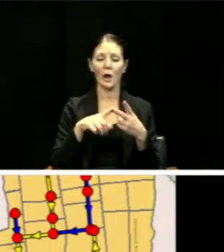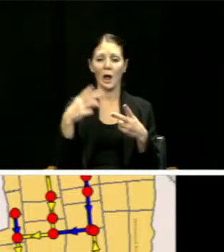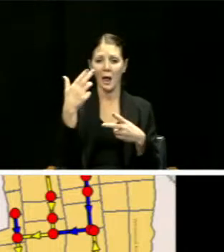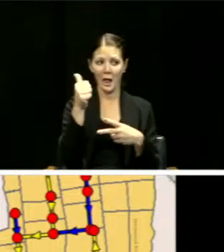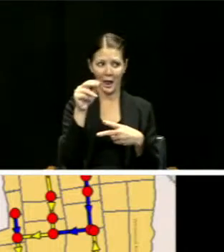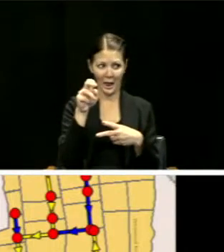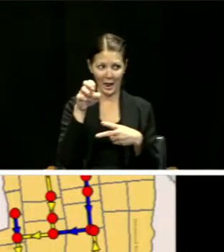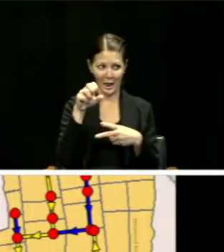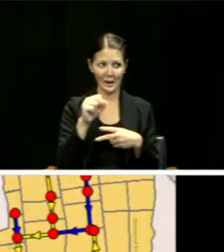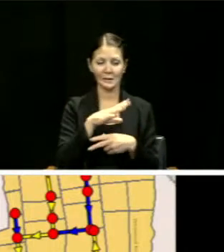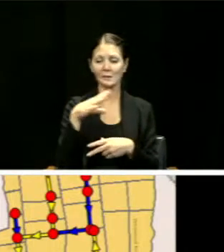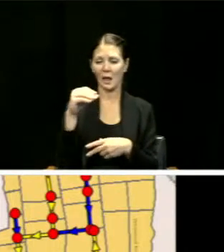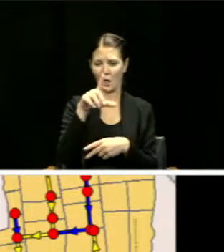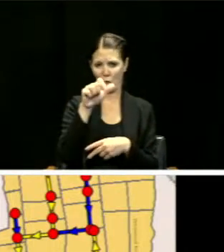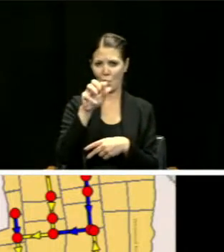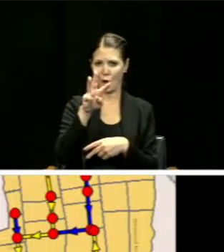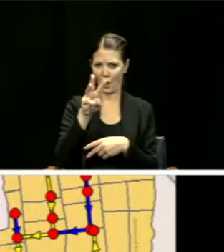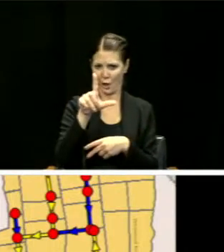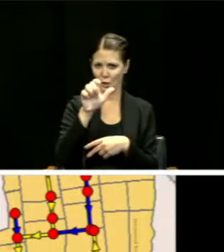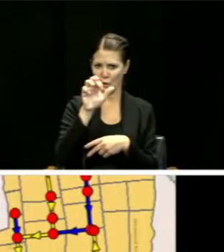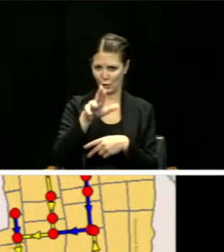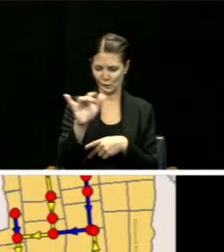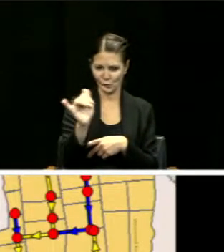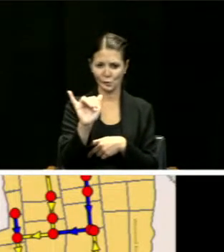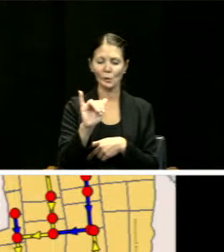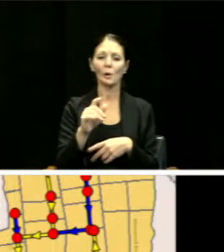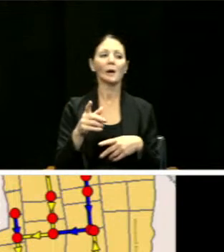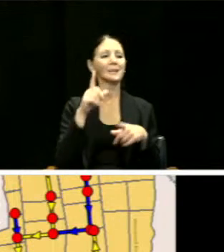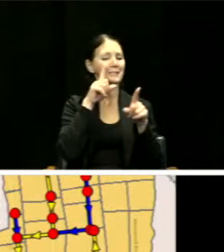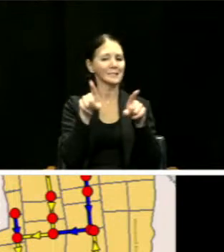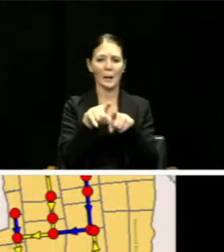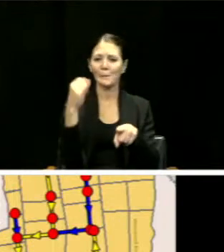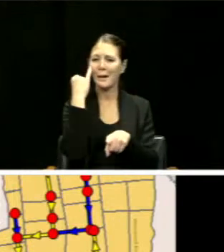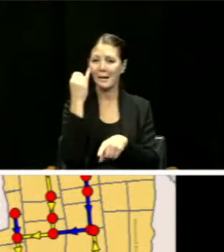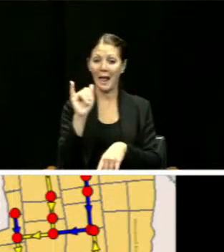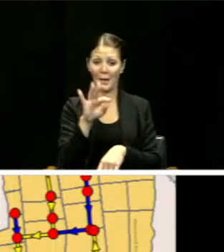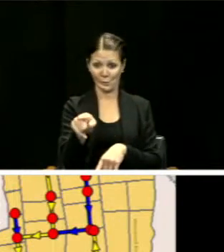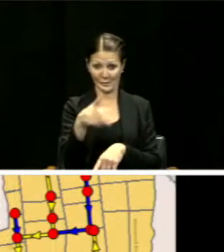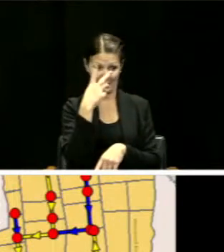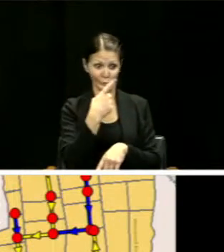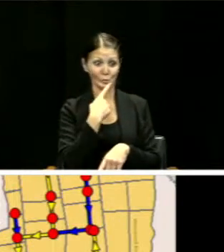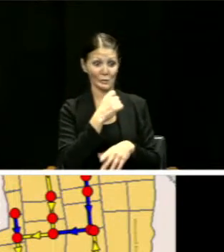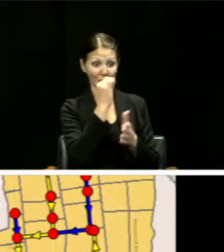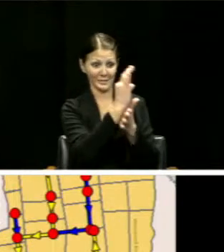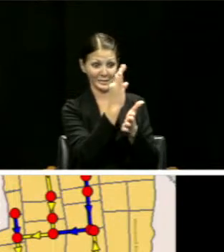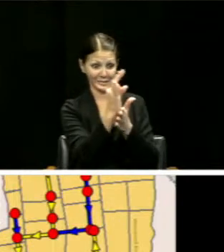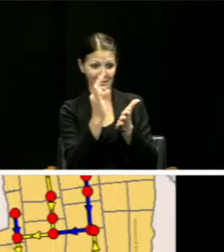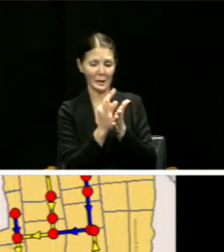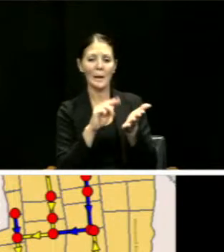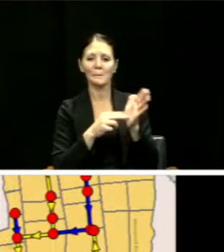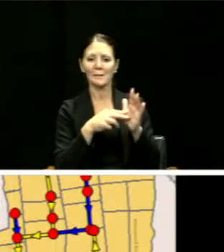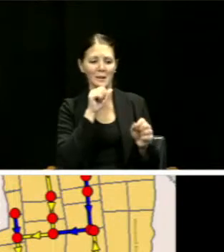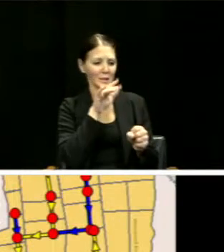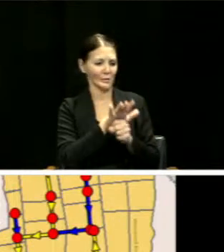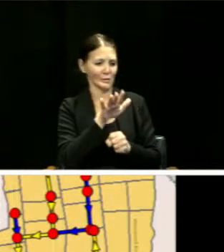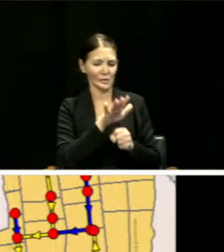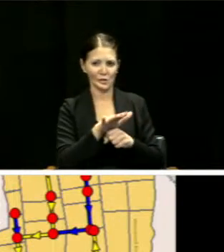as well. And once again, the same thing, if it's a red node, it has insufficient capacity as well as a blue